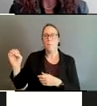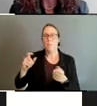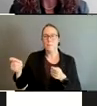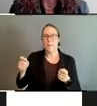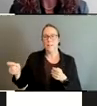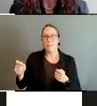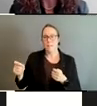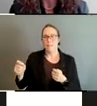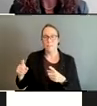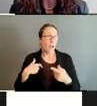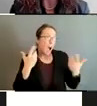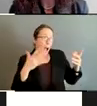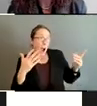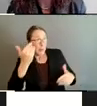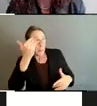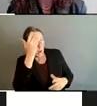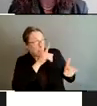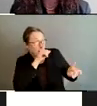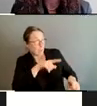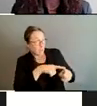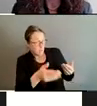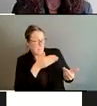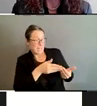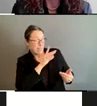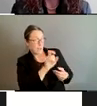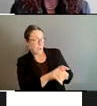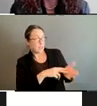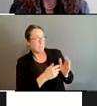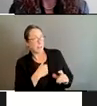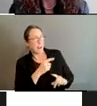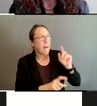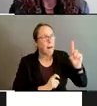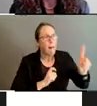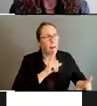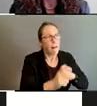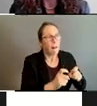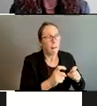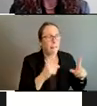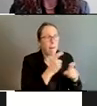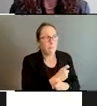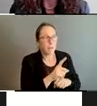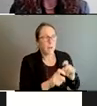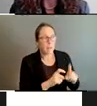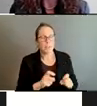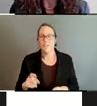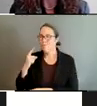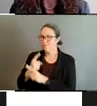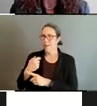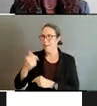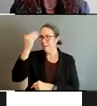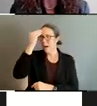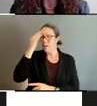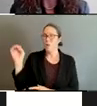answers to the easy ones. So I saved the hard ones for you. Right, right. Well, I know that emergency management is one